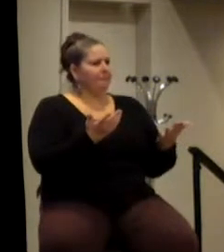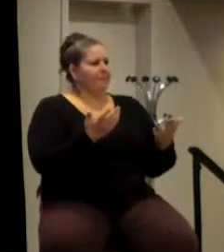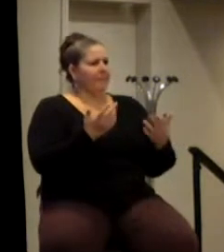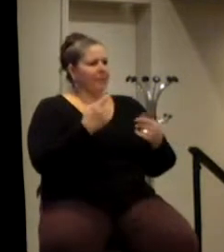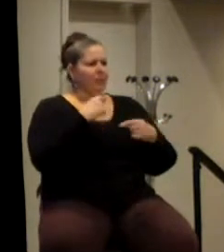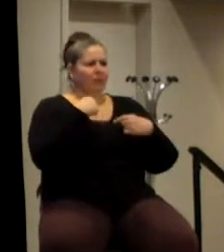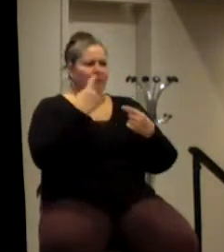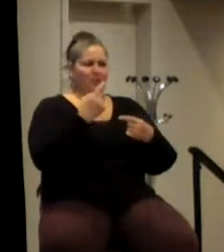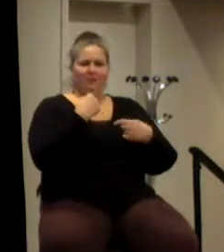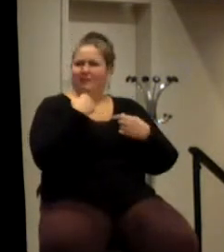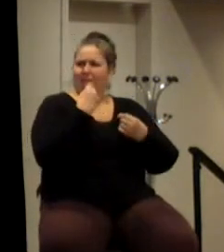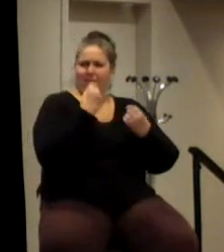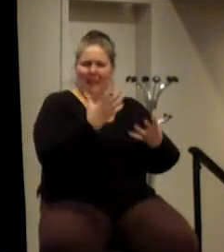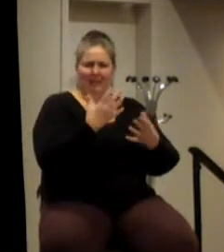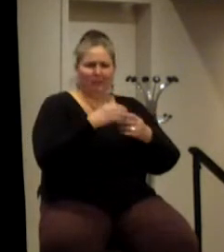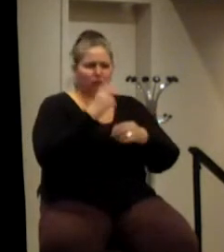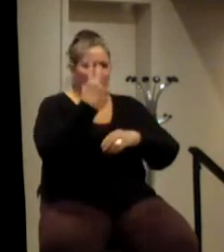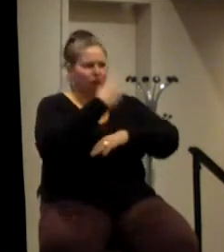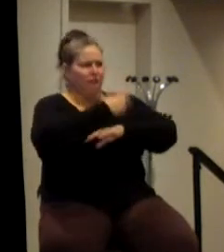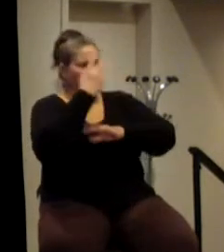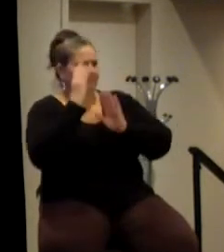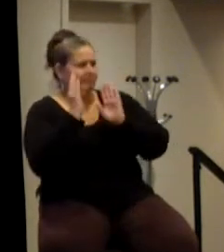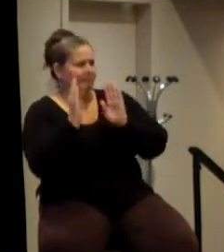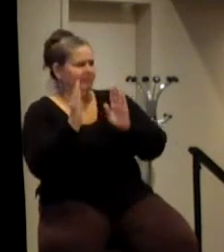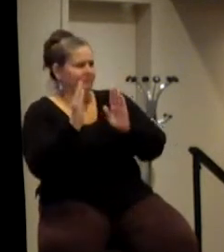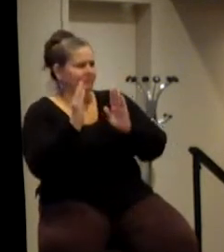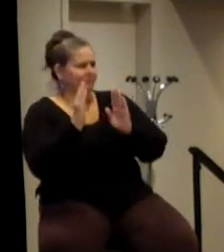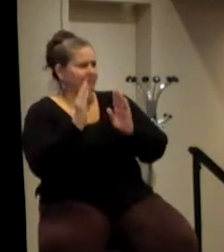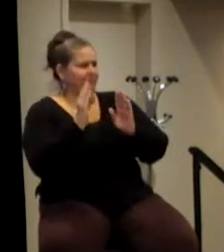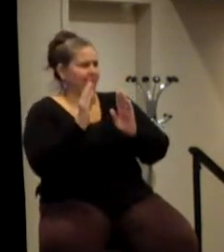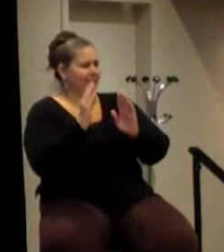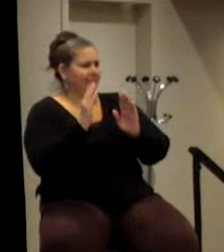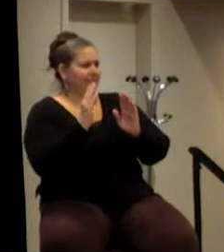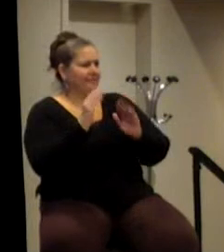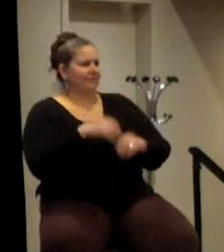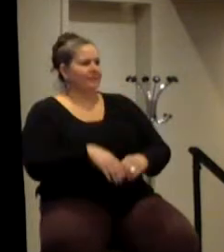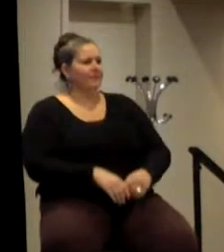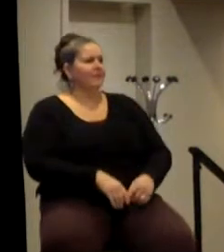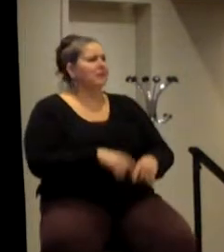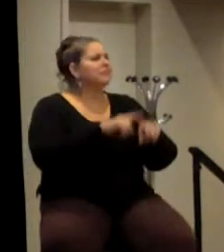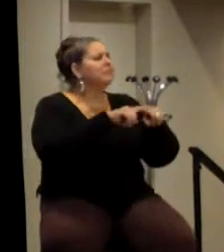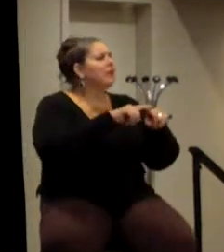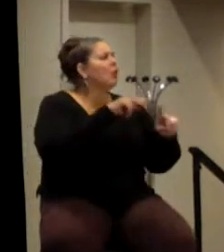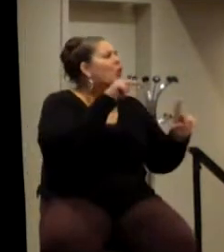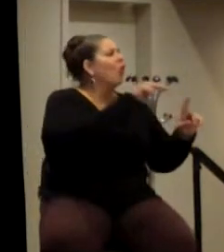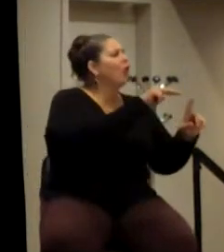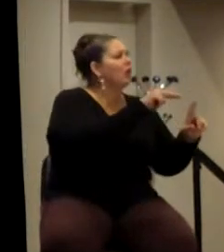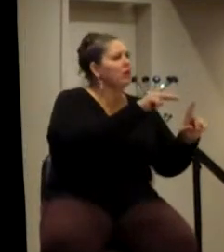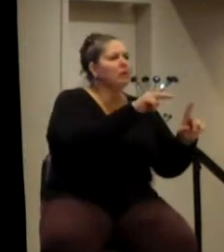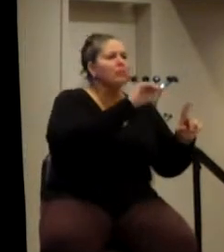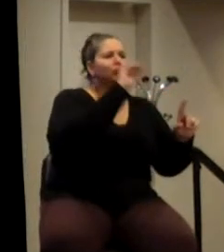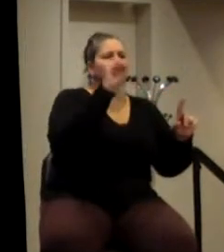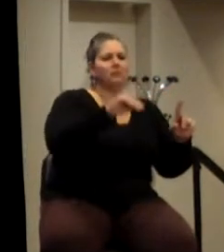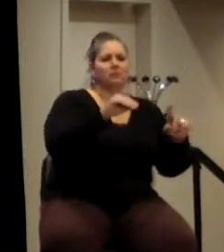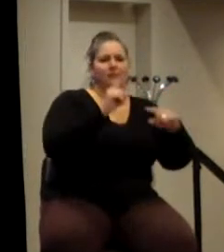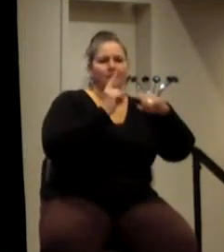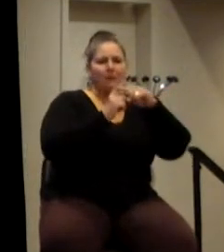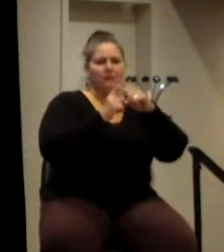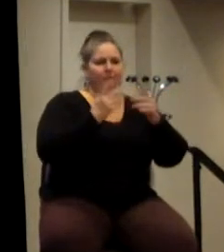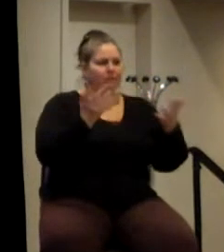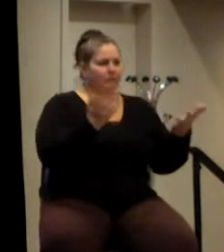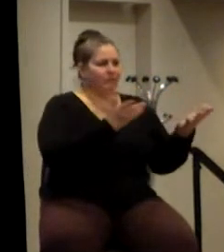off positivity rate, not cases for the larger schools. If you have 1,000 students